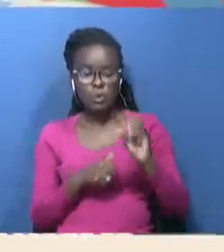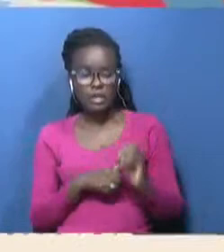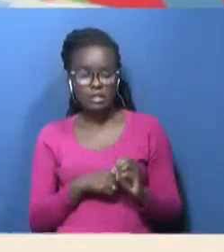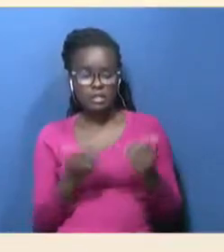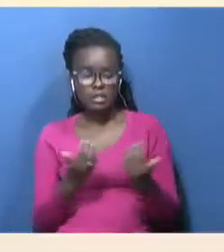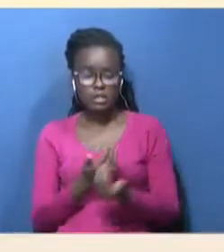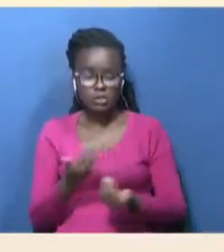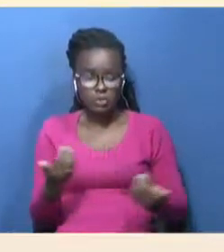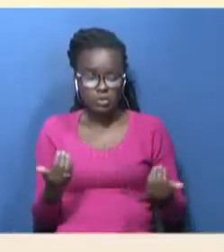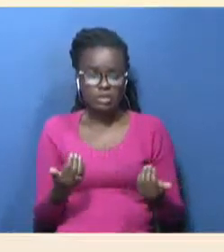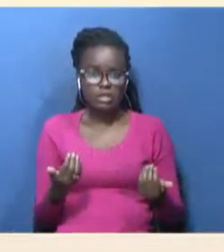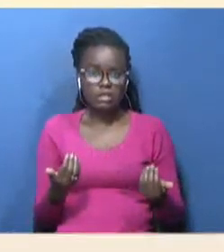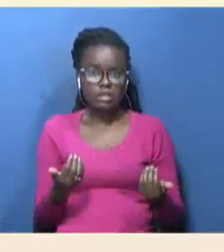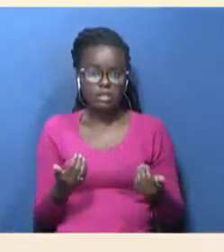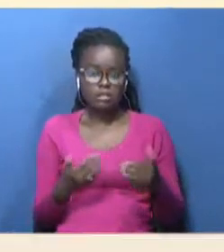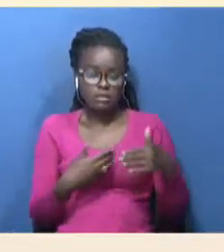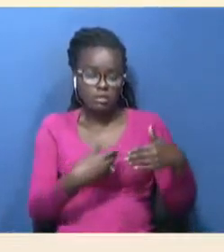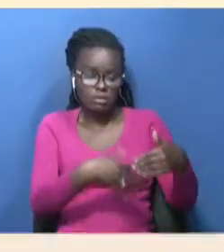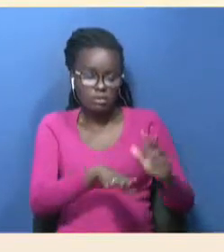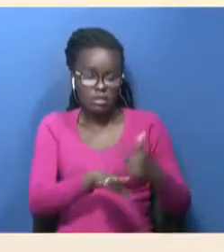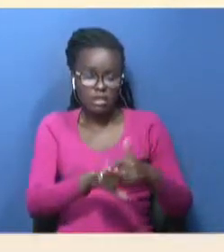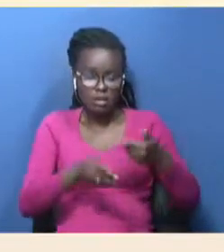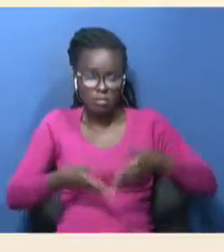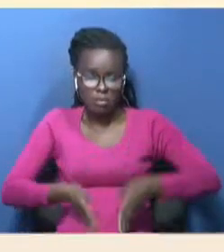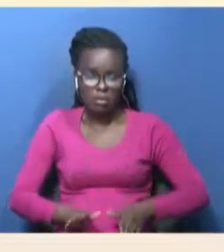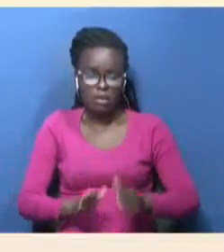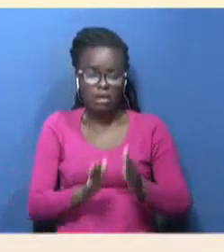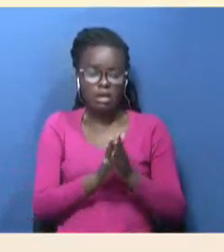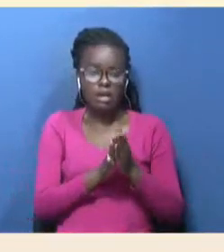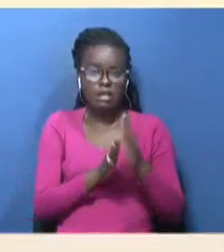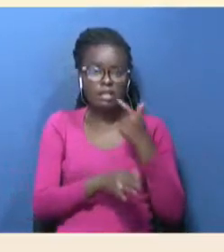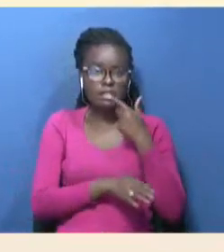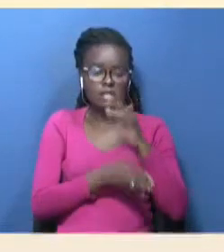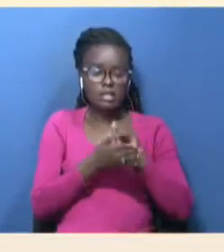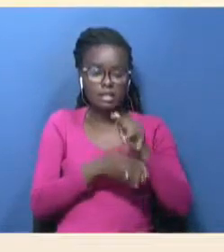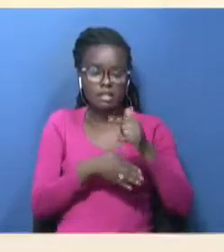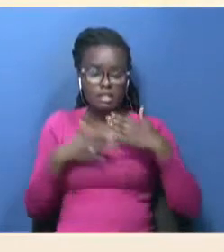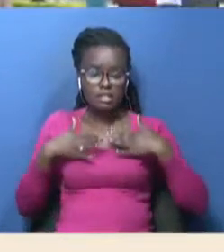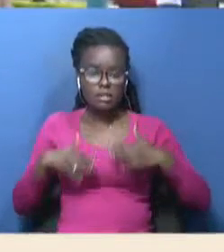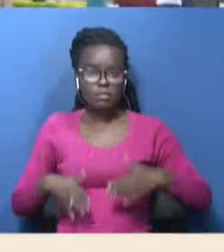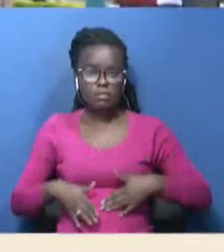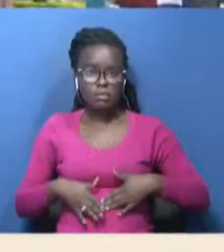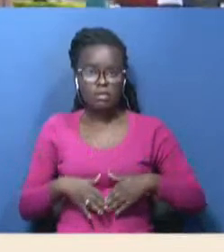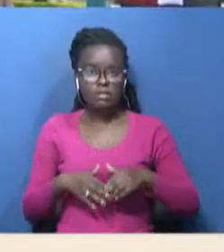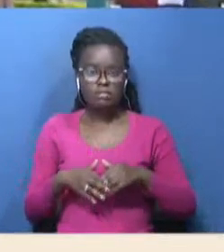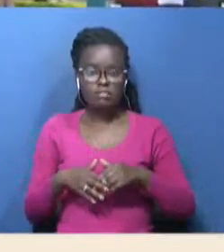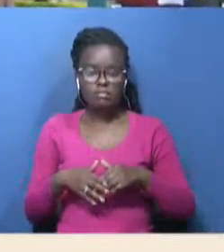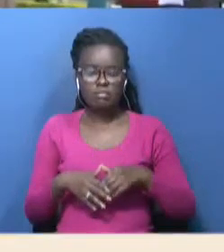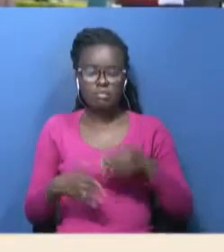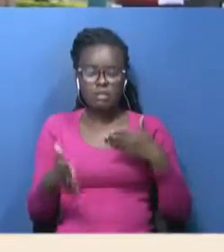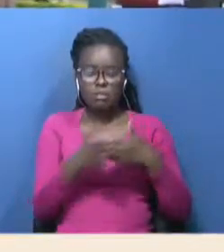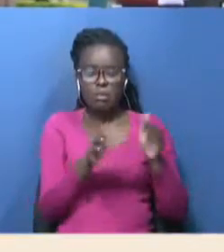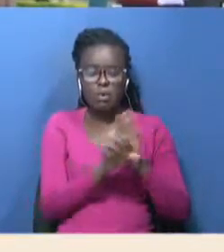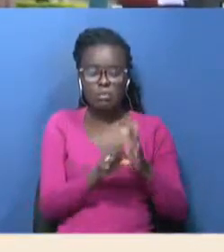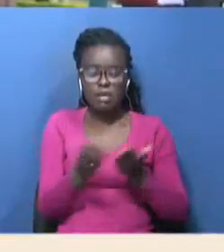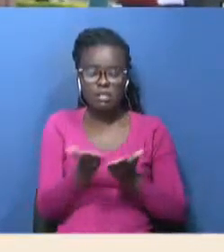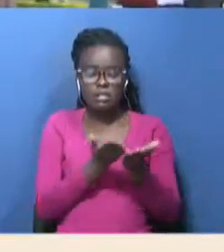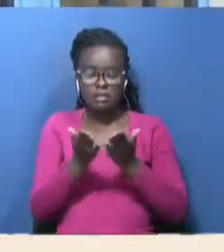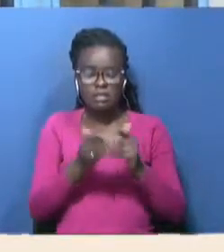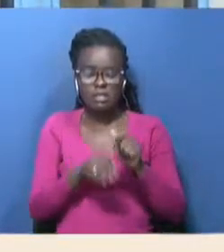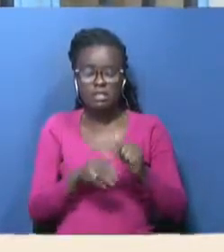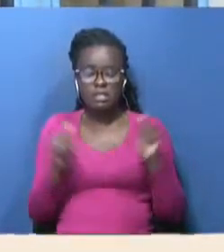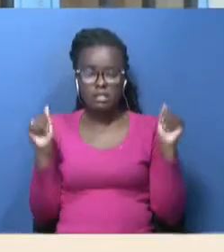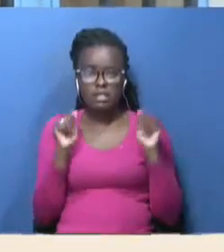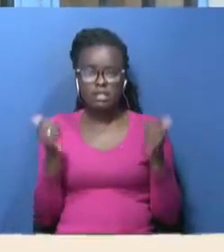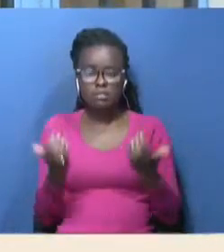twana tũkenge twa gũteo twaciarwo. Gachomba akiuga mĩrĩ ĩno ĩkoretwo ĩrĩ mũrigo harĩ ũheani wa motungata mocarĩ-inĩ